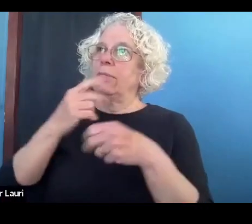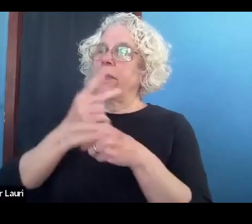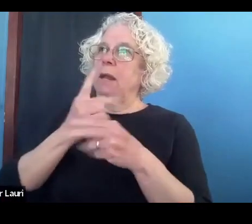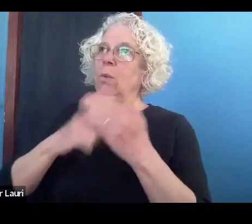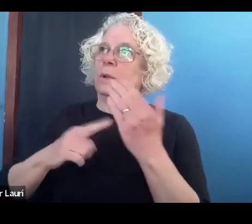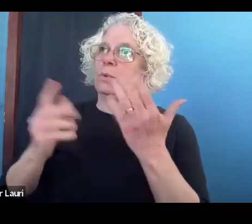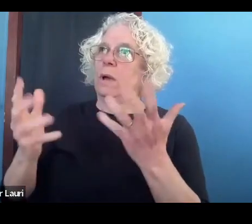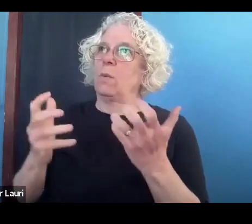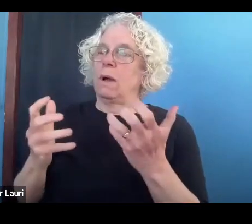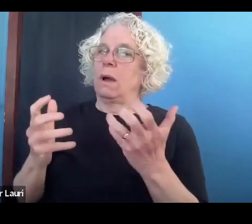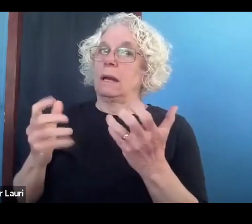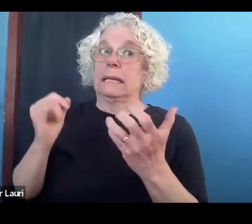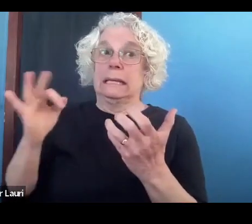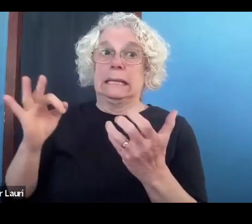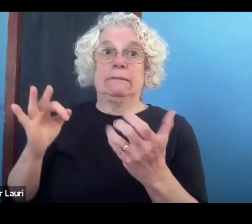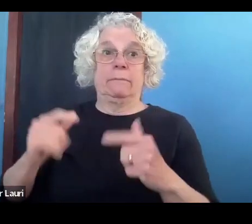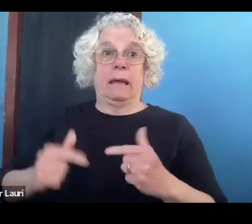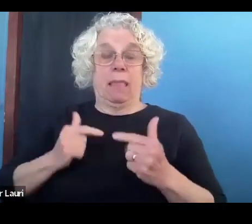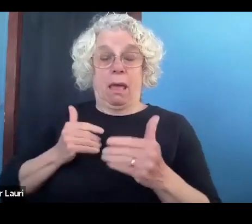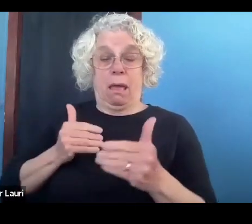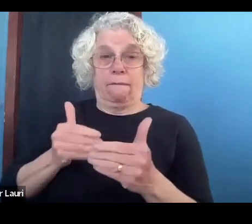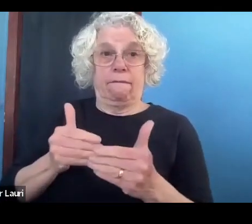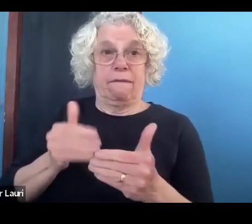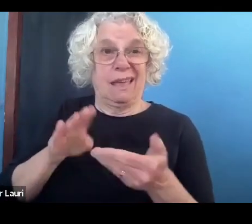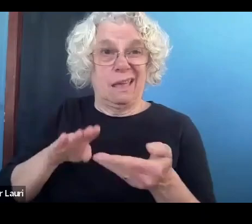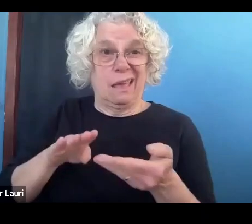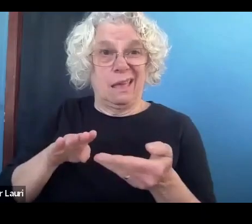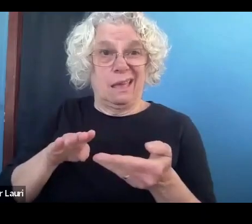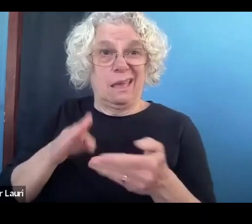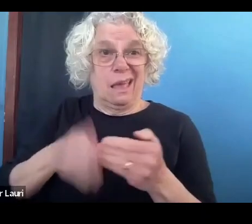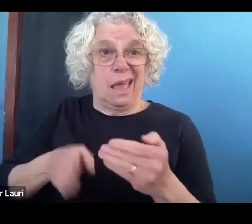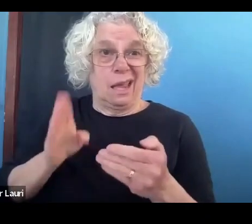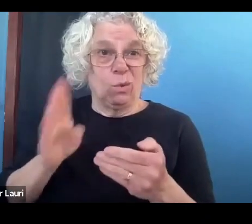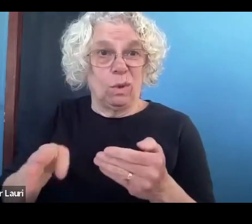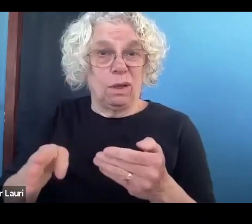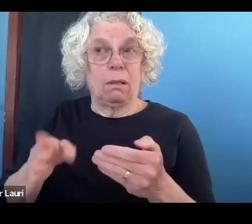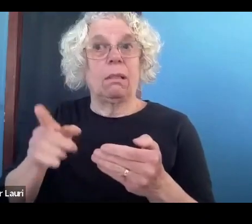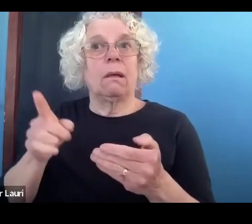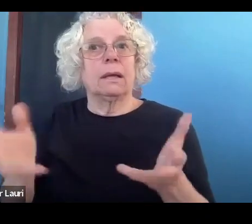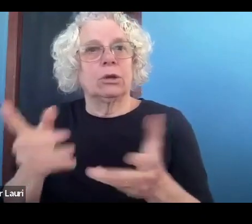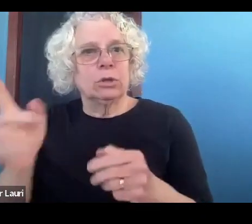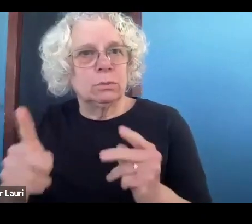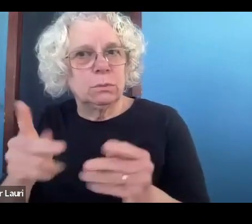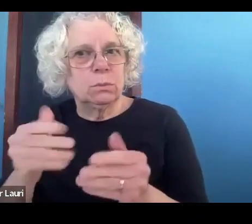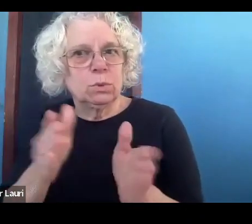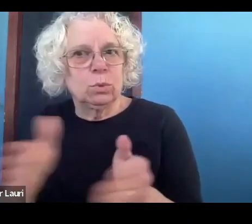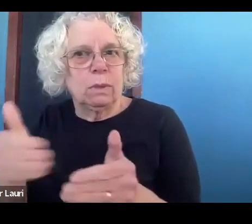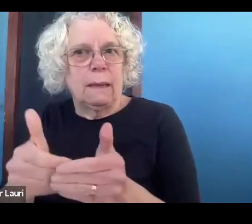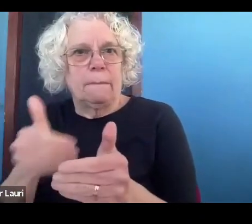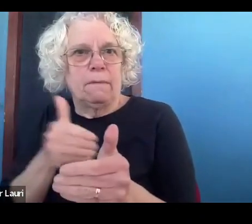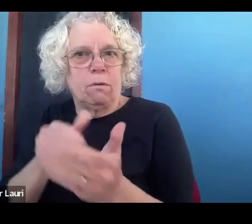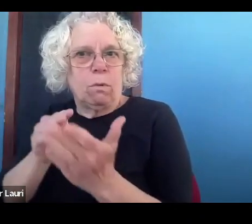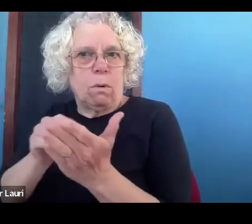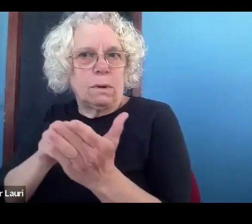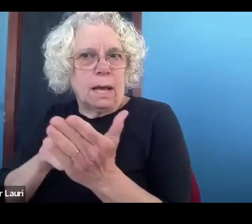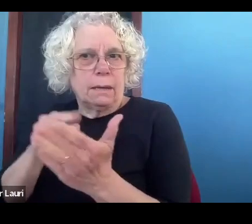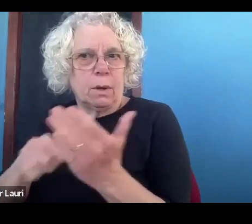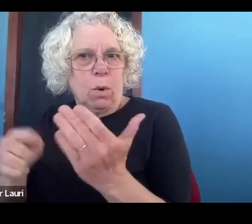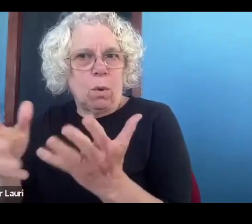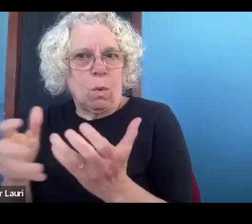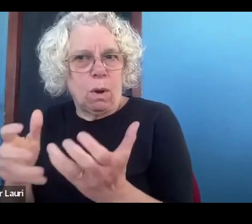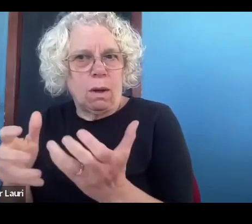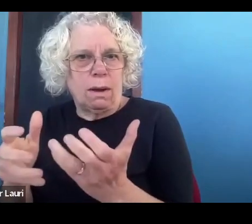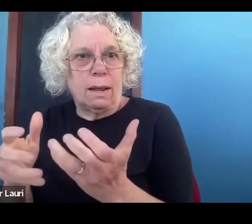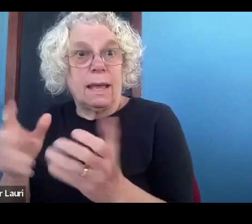particularly at end of life, with the goal of getting people to plan ahead document those plans, and let